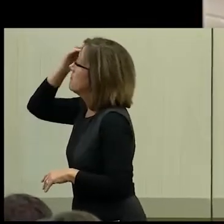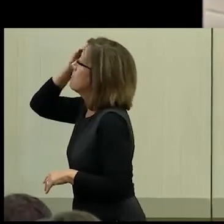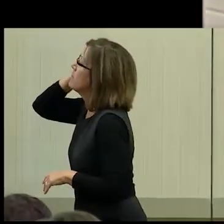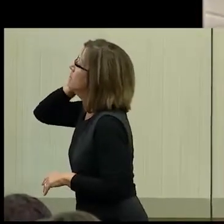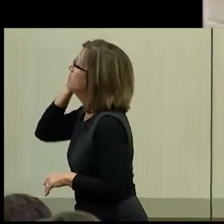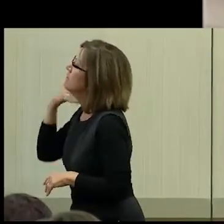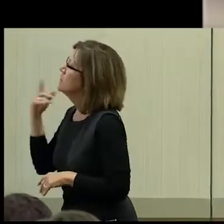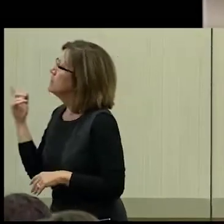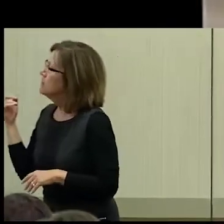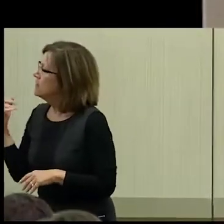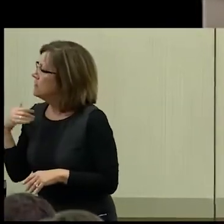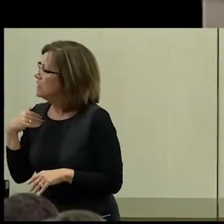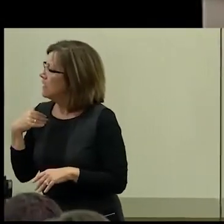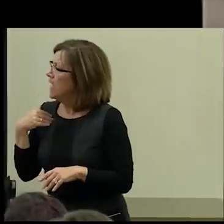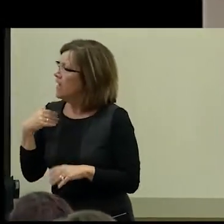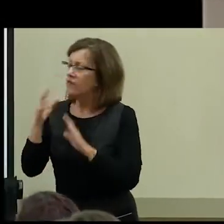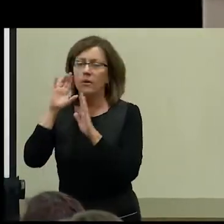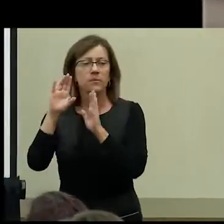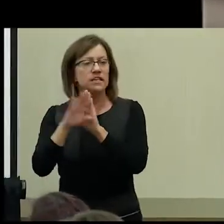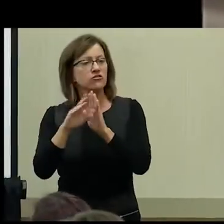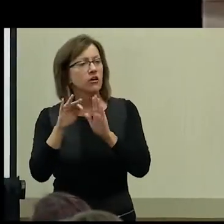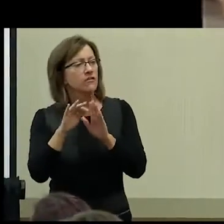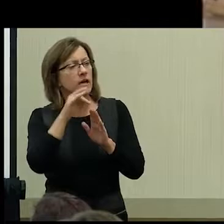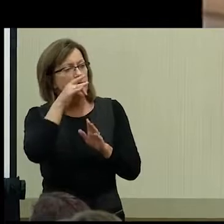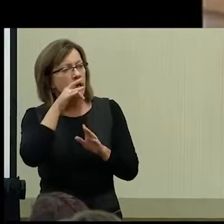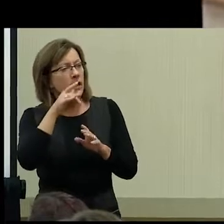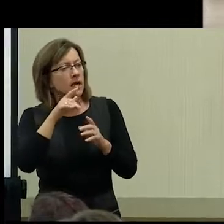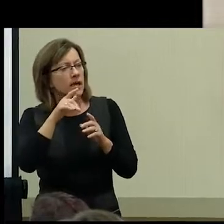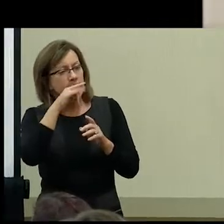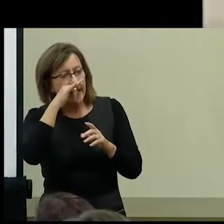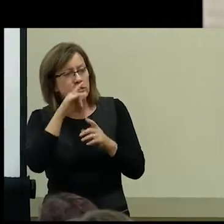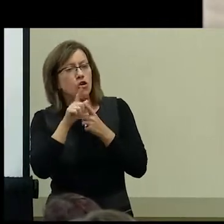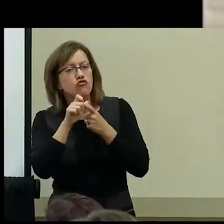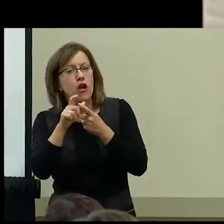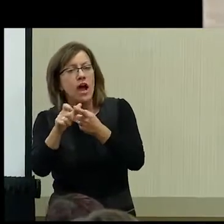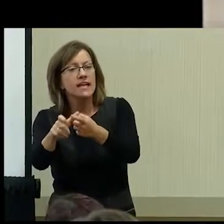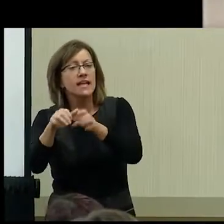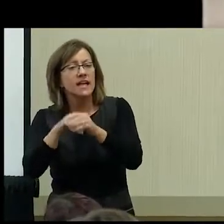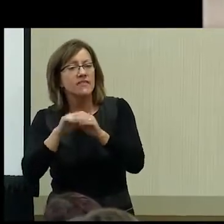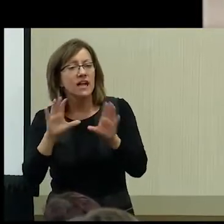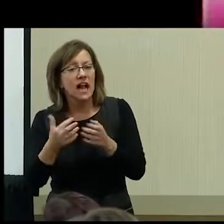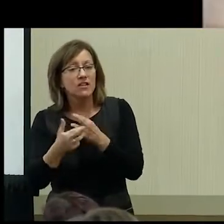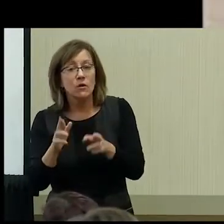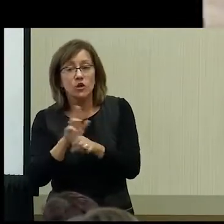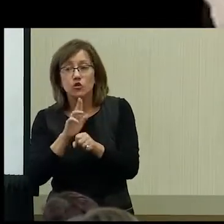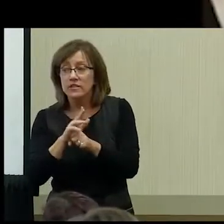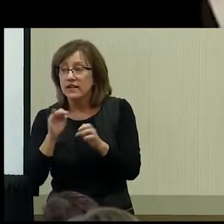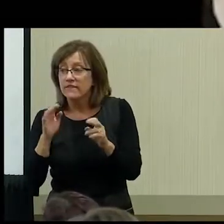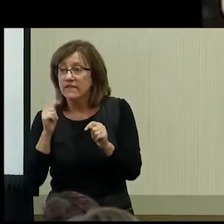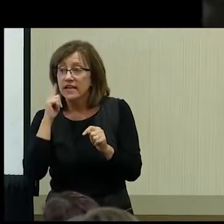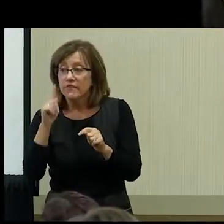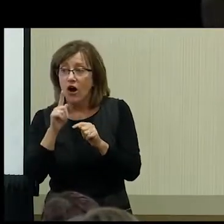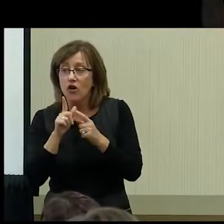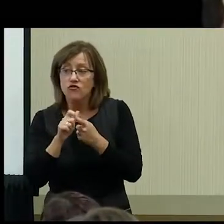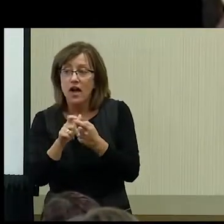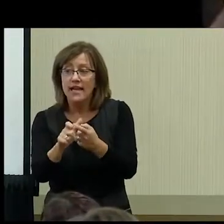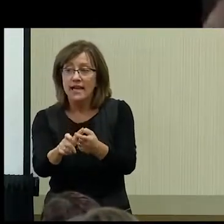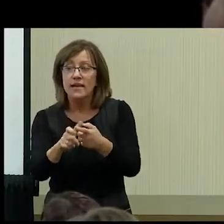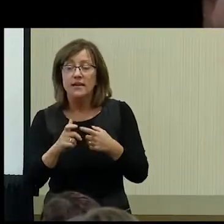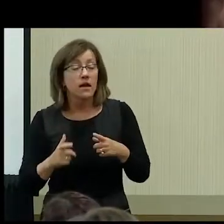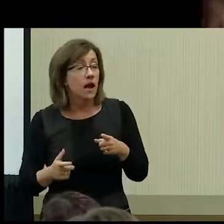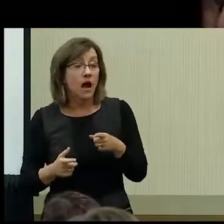I have a picture of a friend who's running in the classroom, using his feet for running.